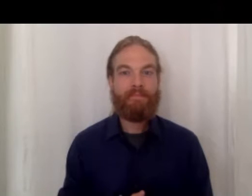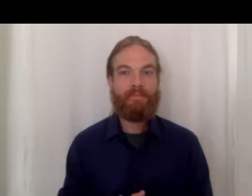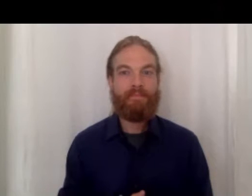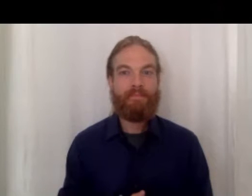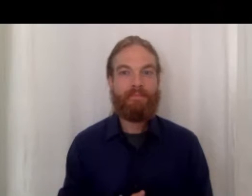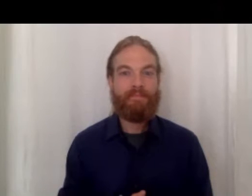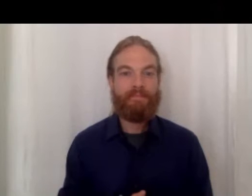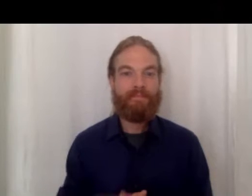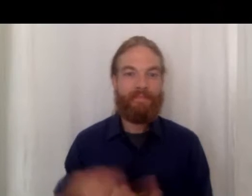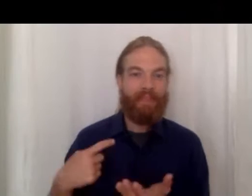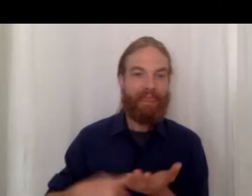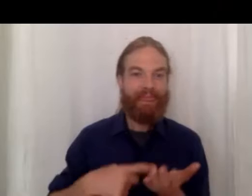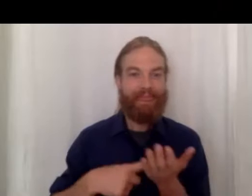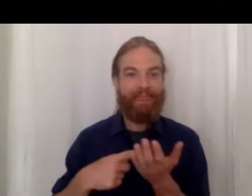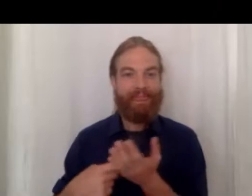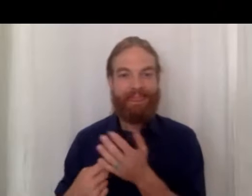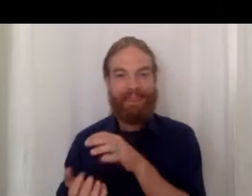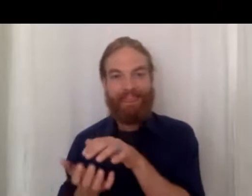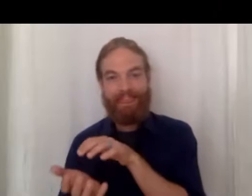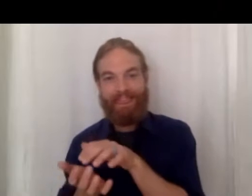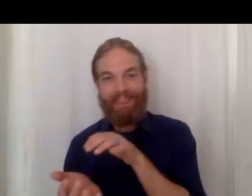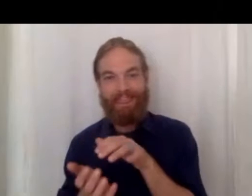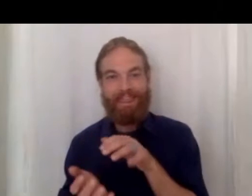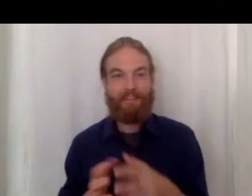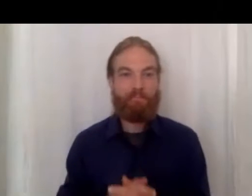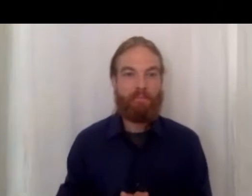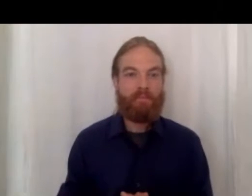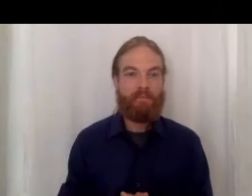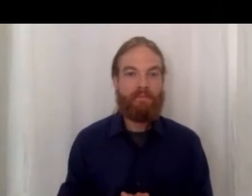They're making the doctor signs these Oh, days. no. I know.